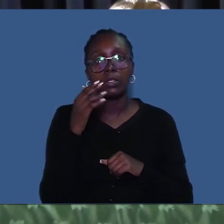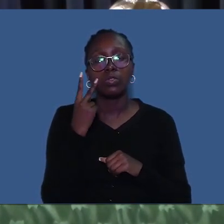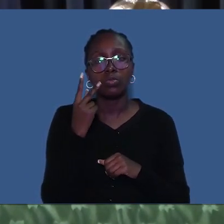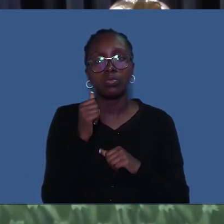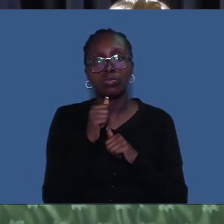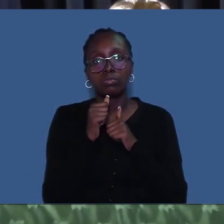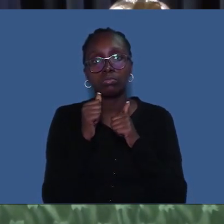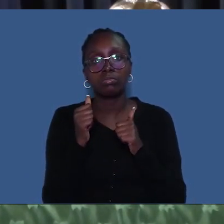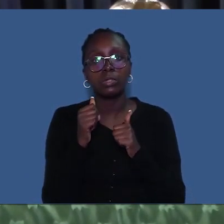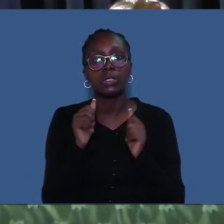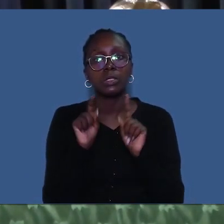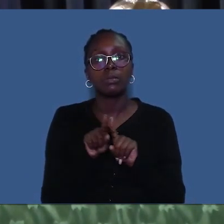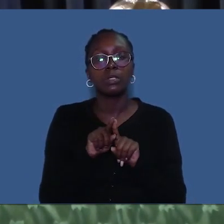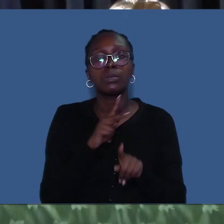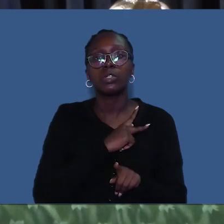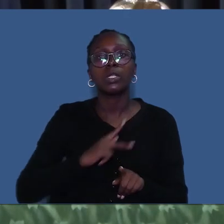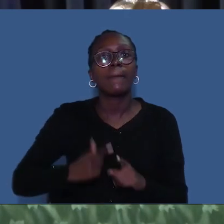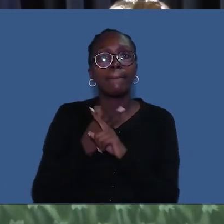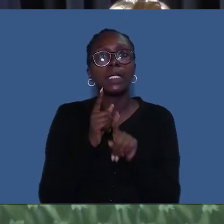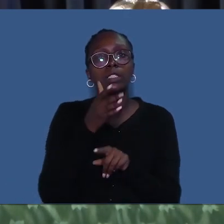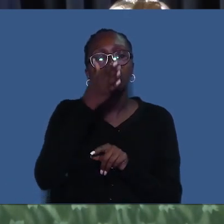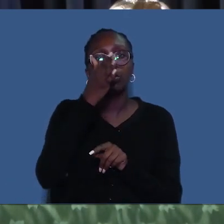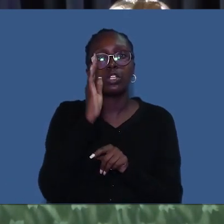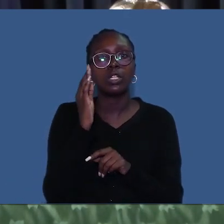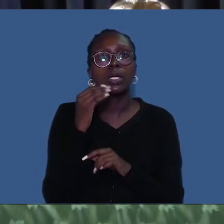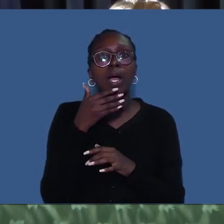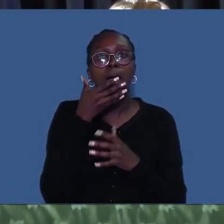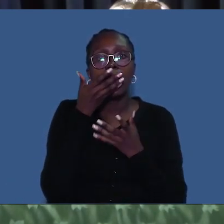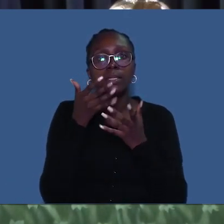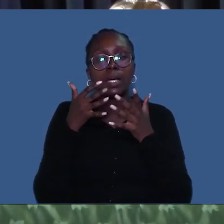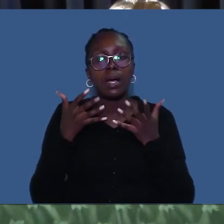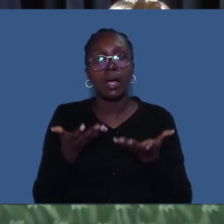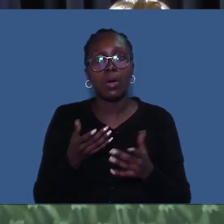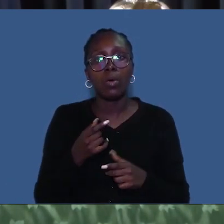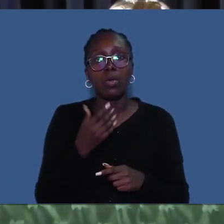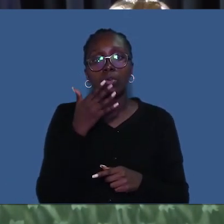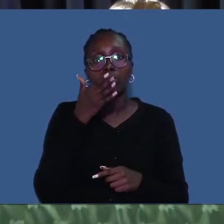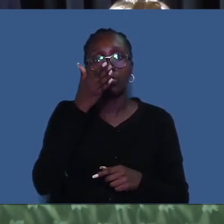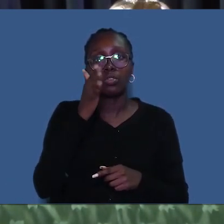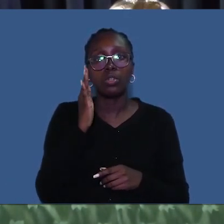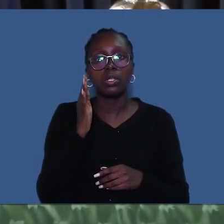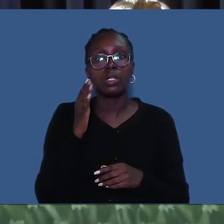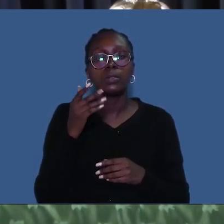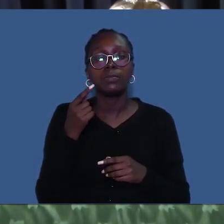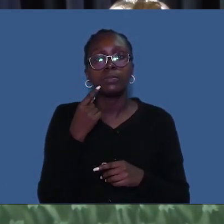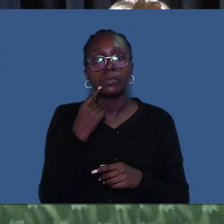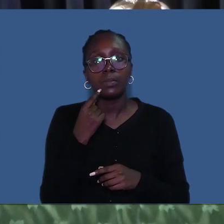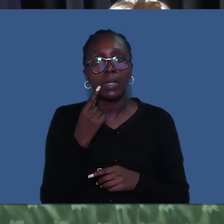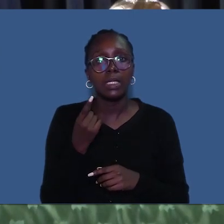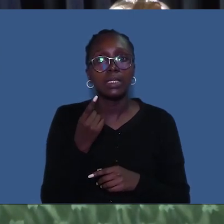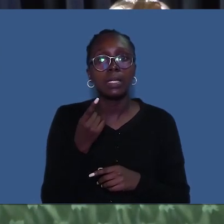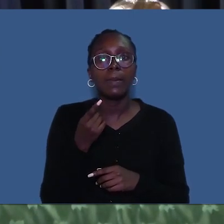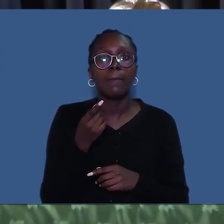the Lord's response to Samuel was an exhortation to godly thinking. Samuel needed to know his